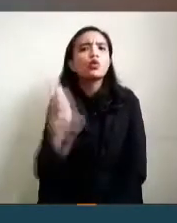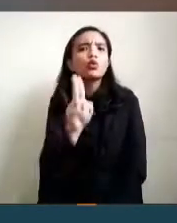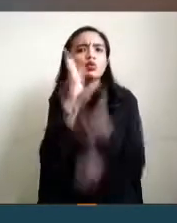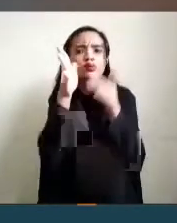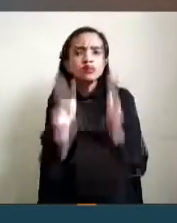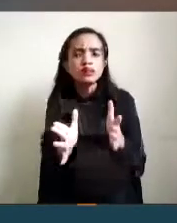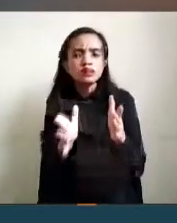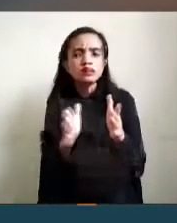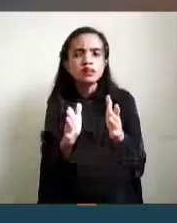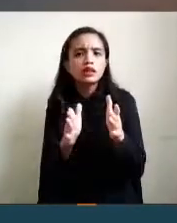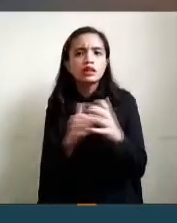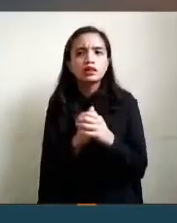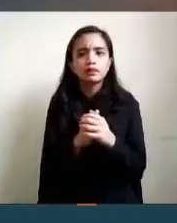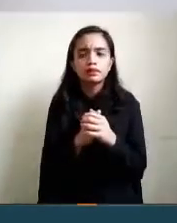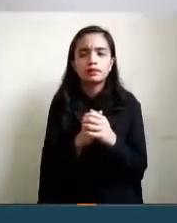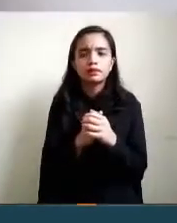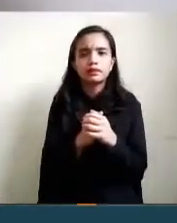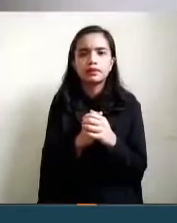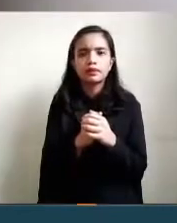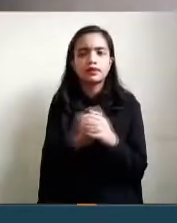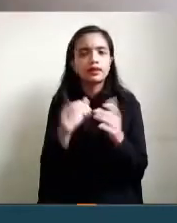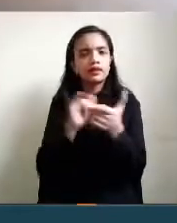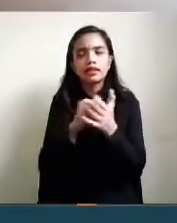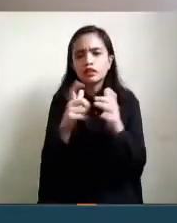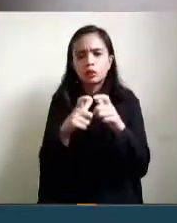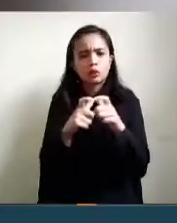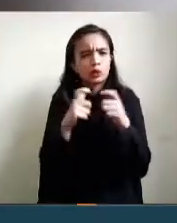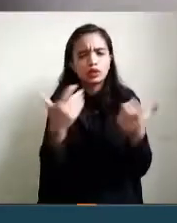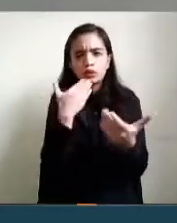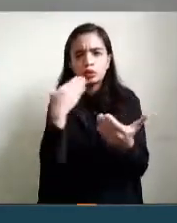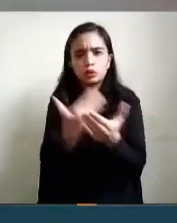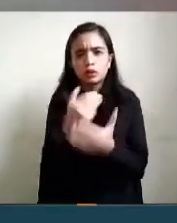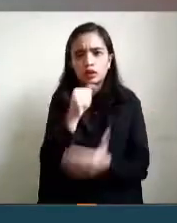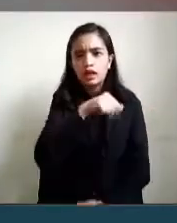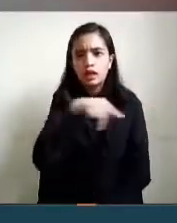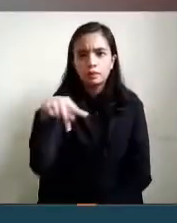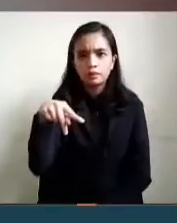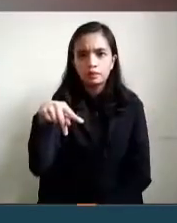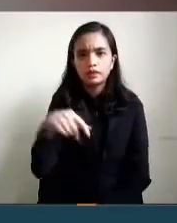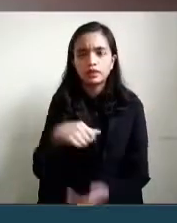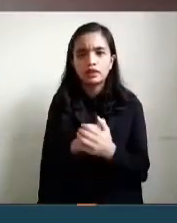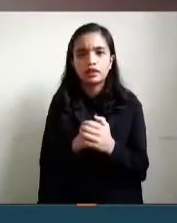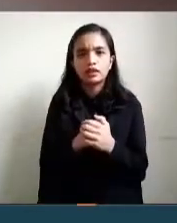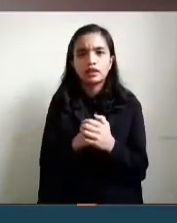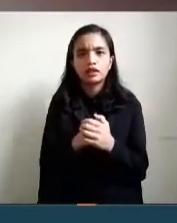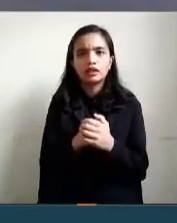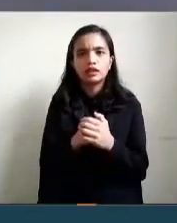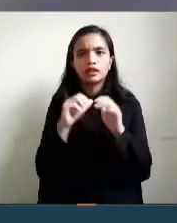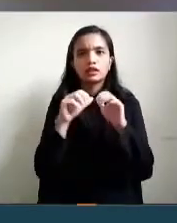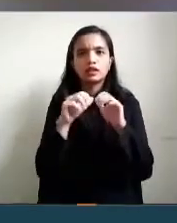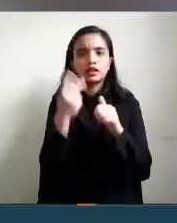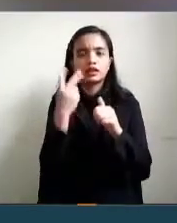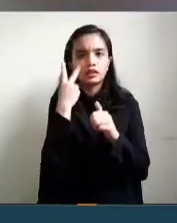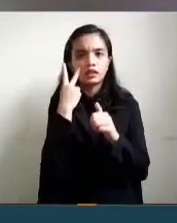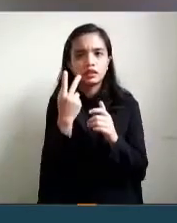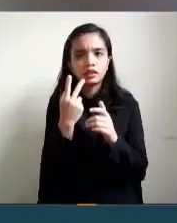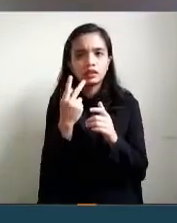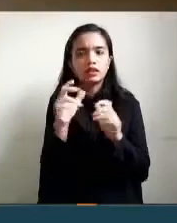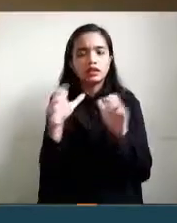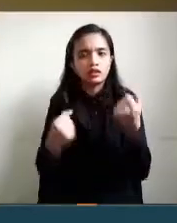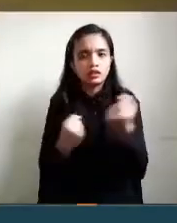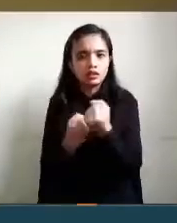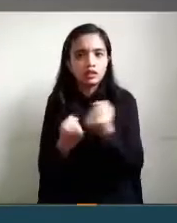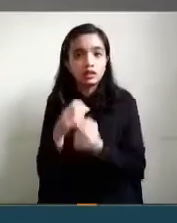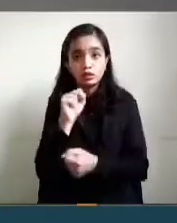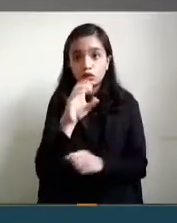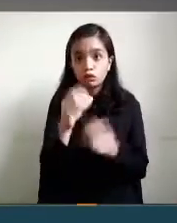but also it's a great platform for people from the Generation Z and millennials, of course. So